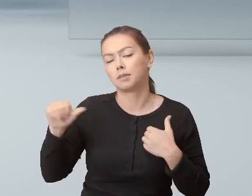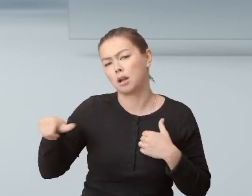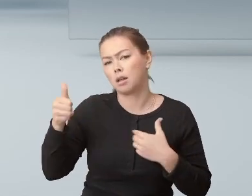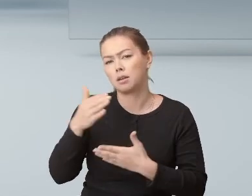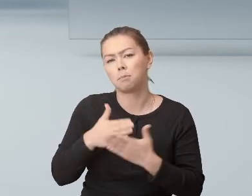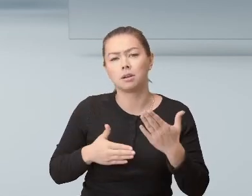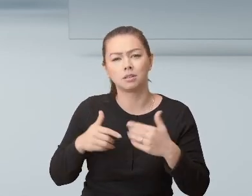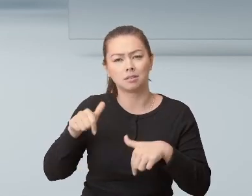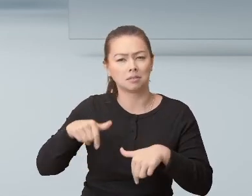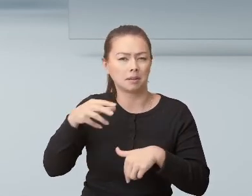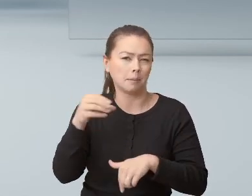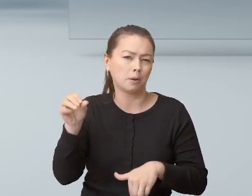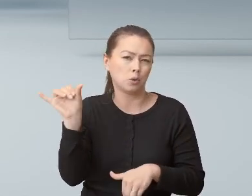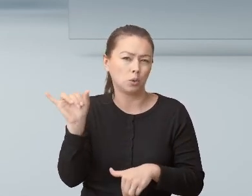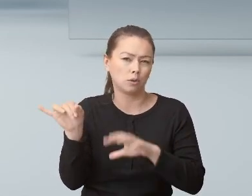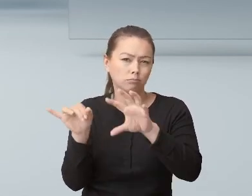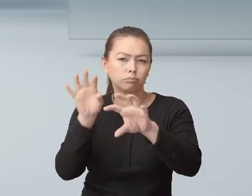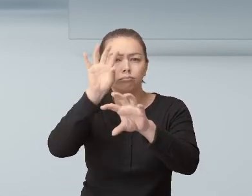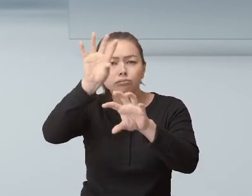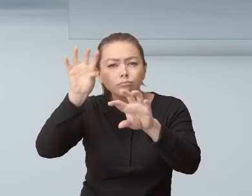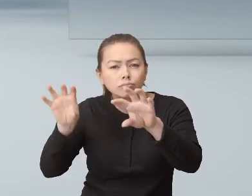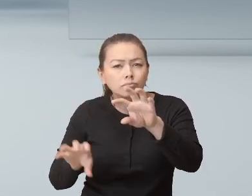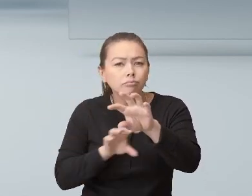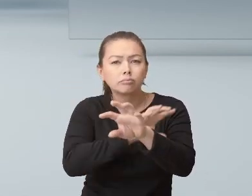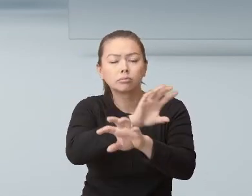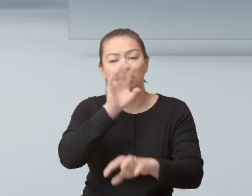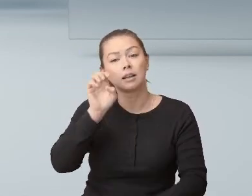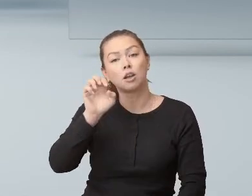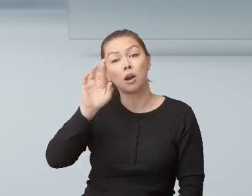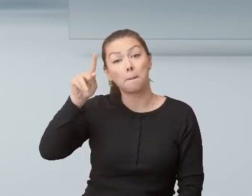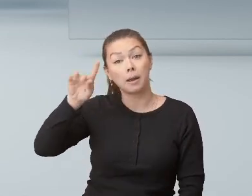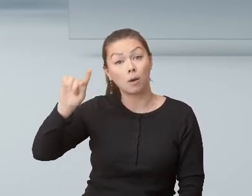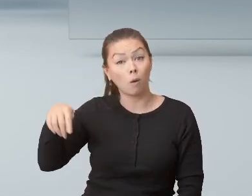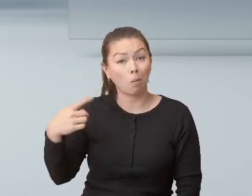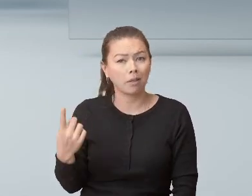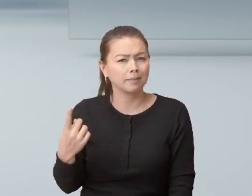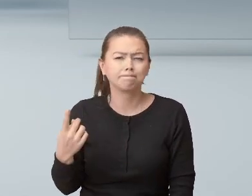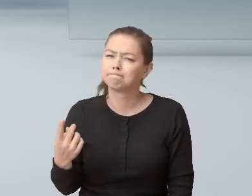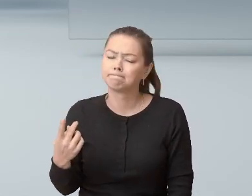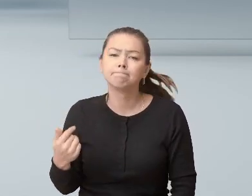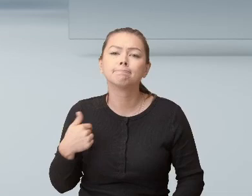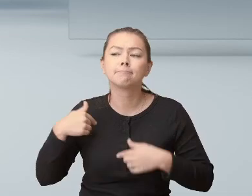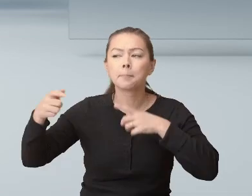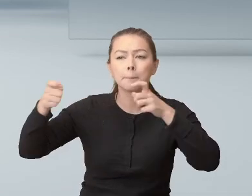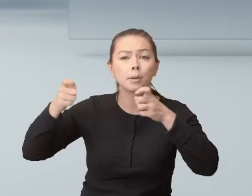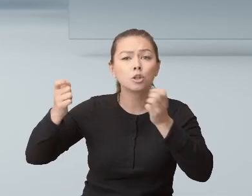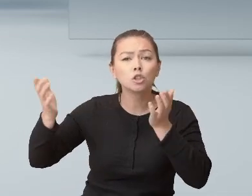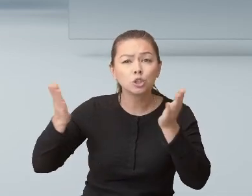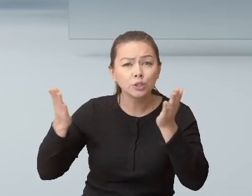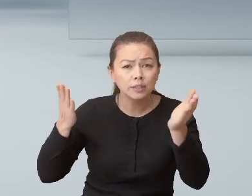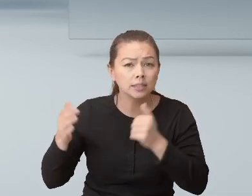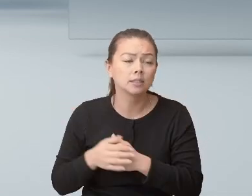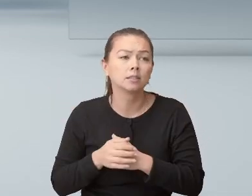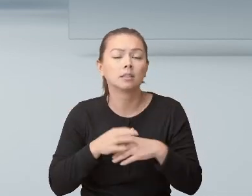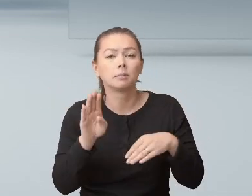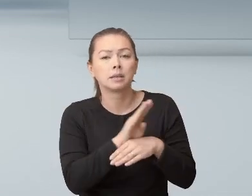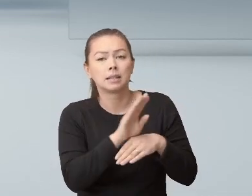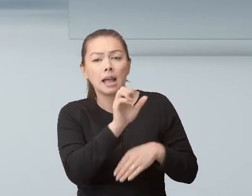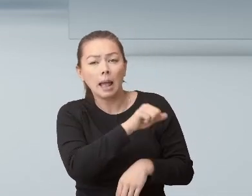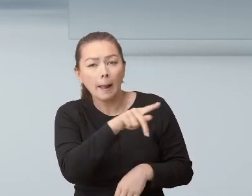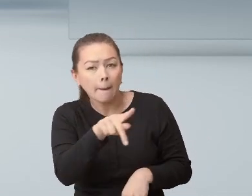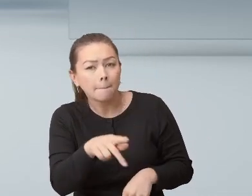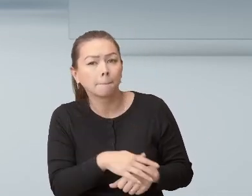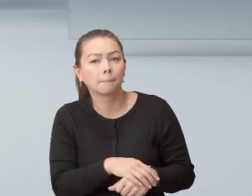other aspects of the company as well. And like you said, it's not just ERP, it's managed services and business